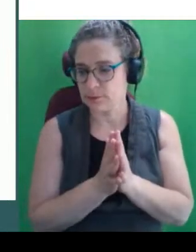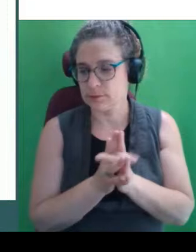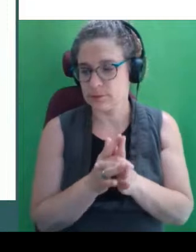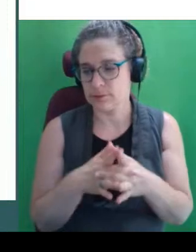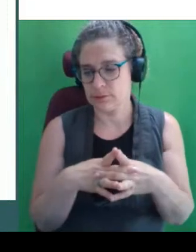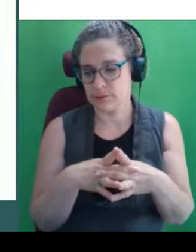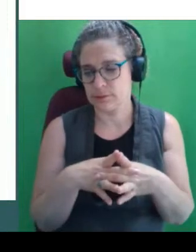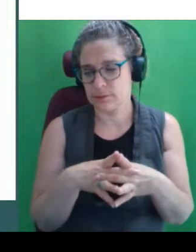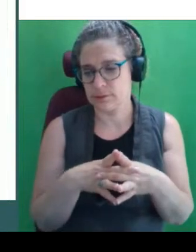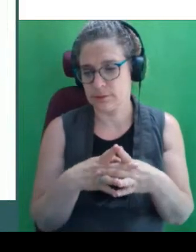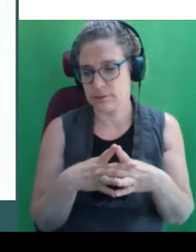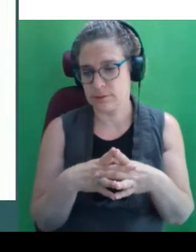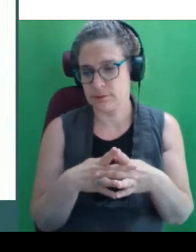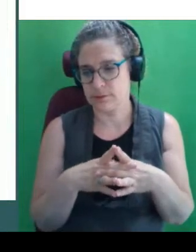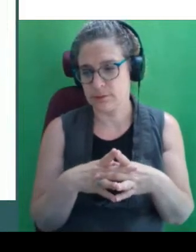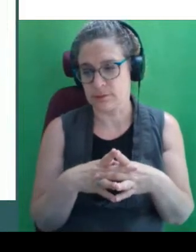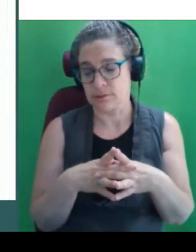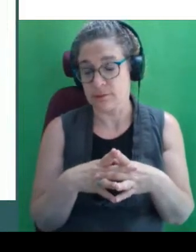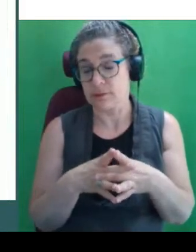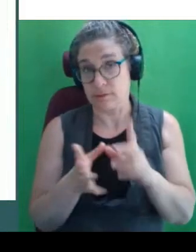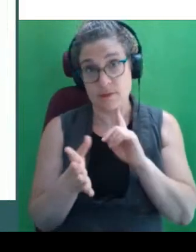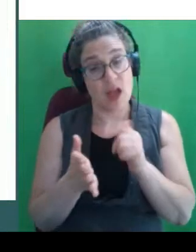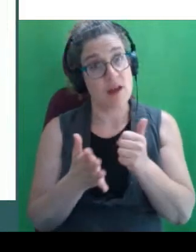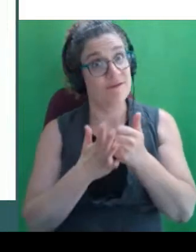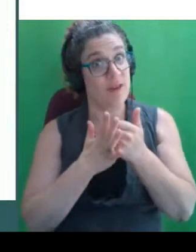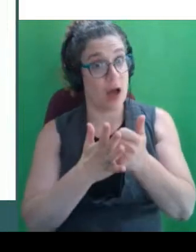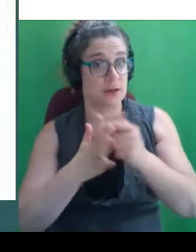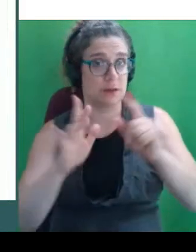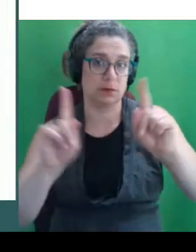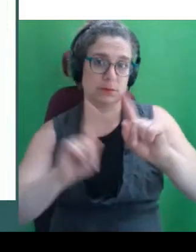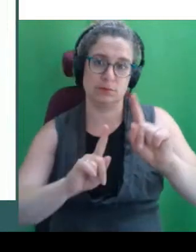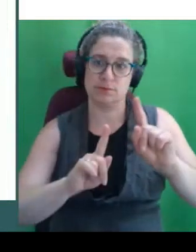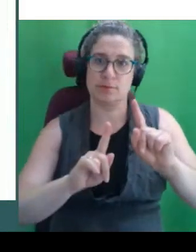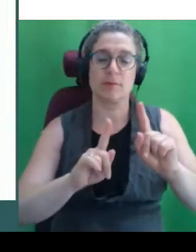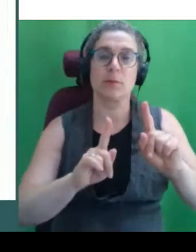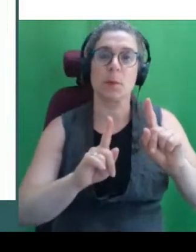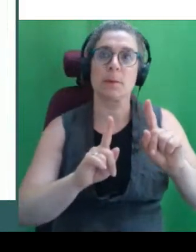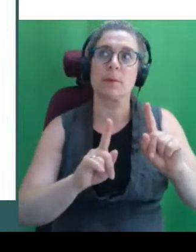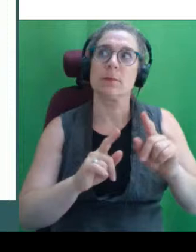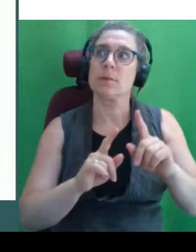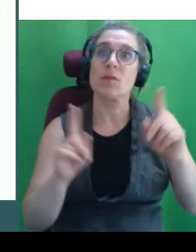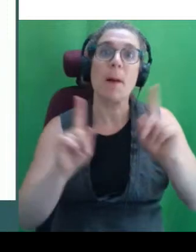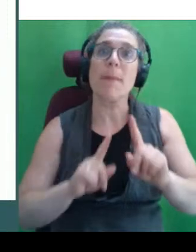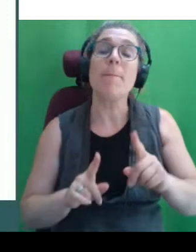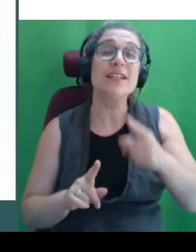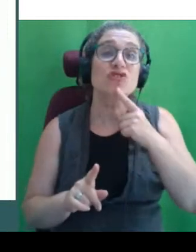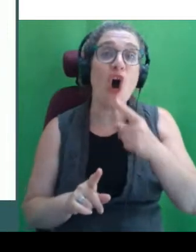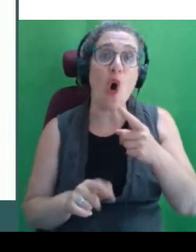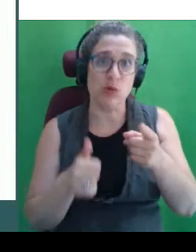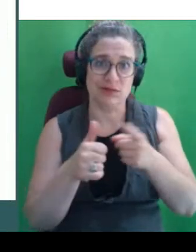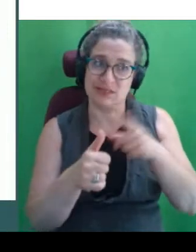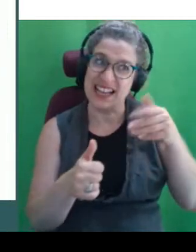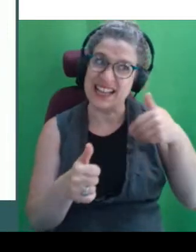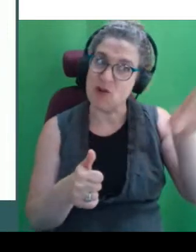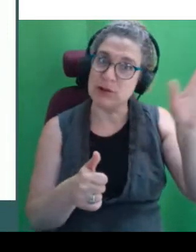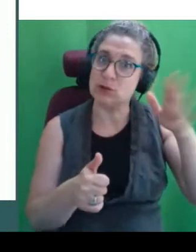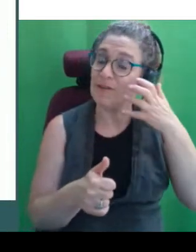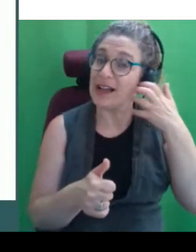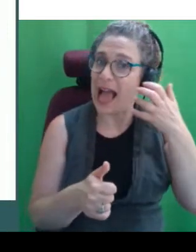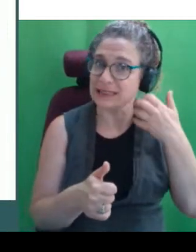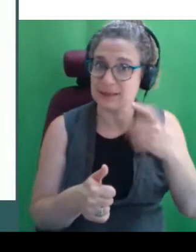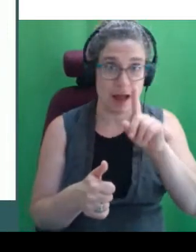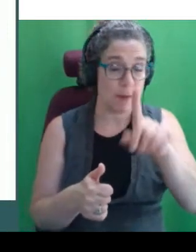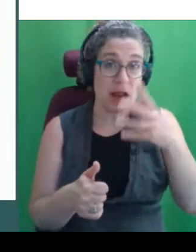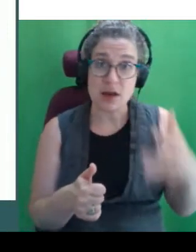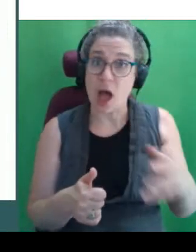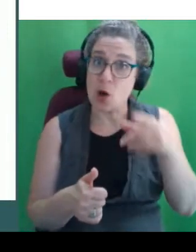the advice really would be to people were told to get rid of a cat. Now you've seen some of the management